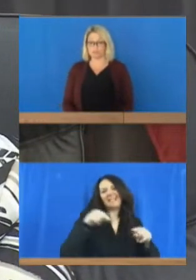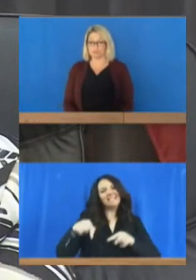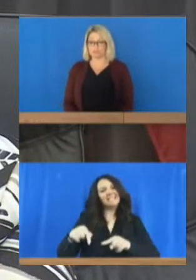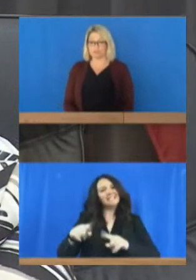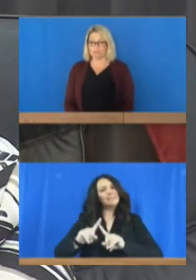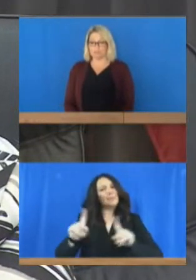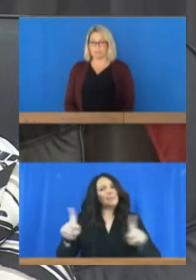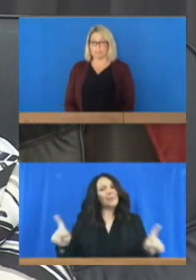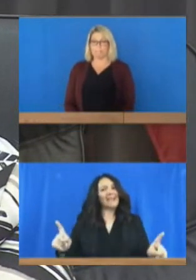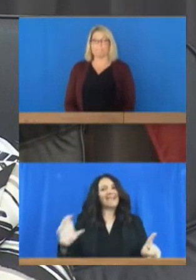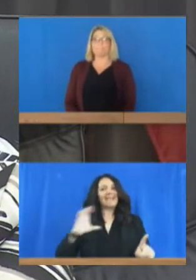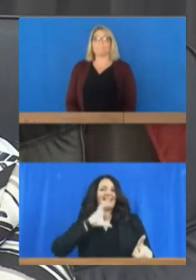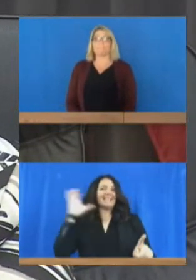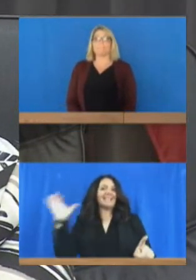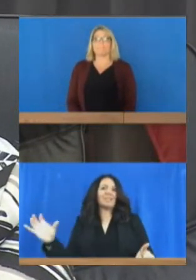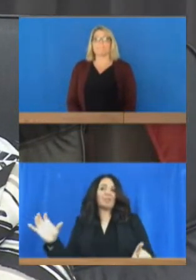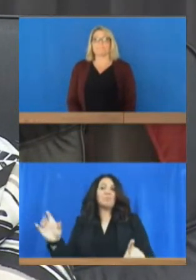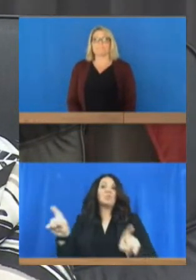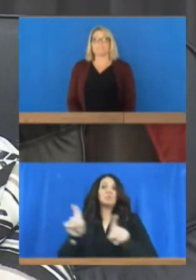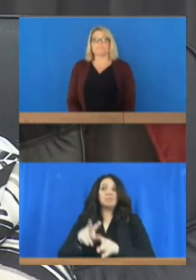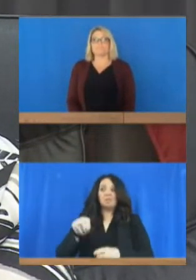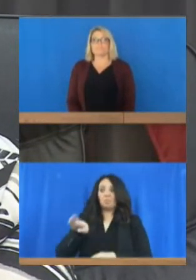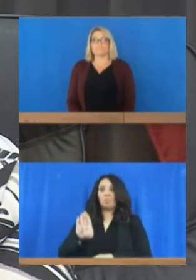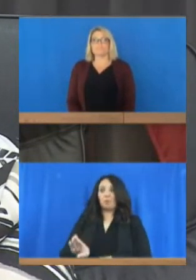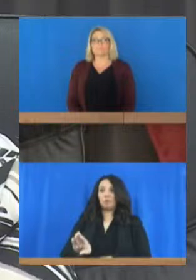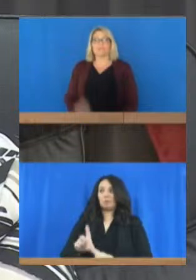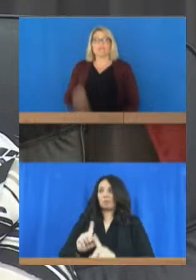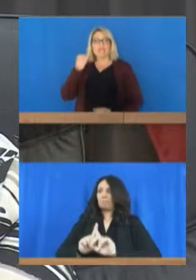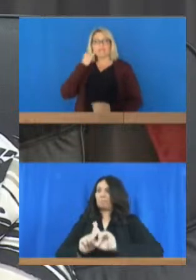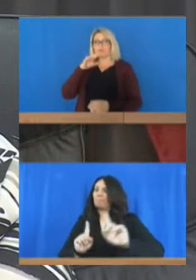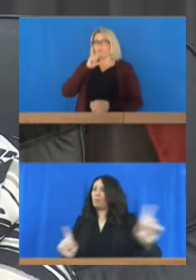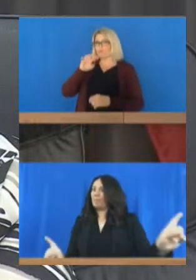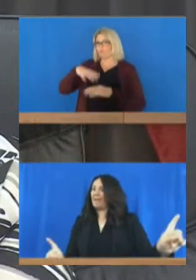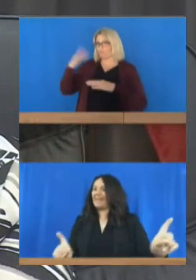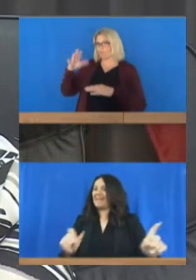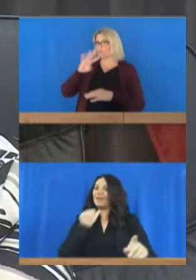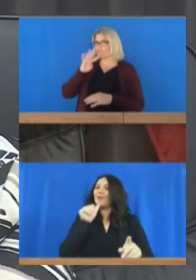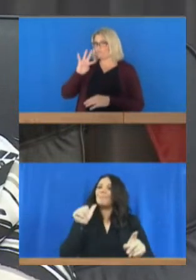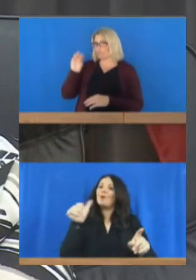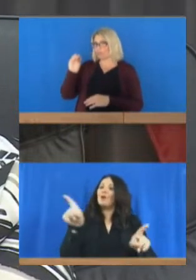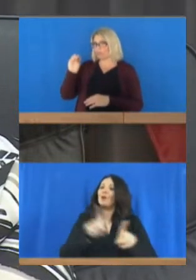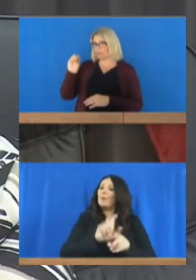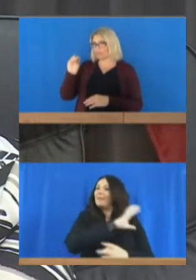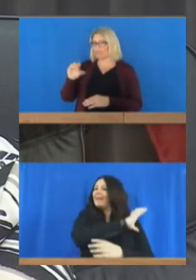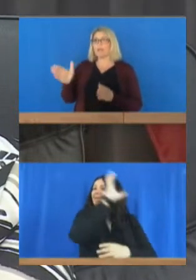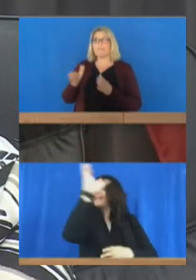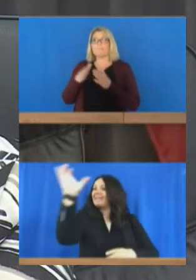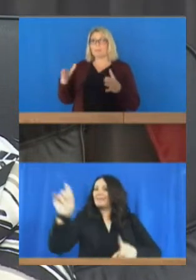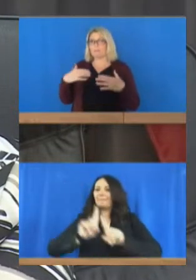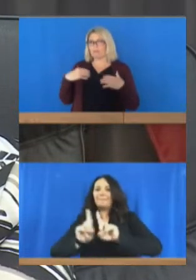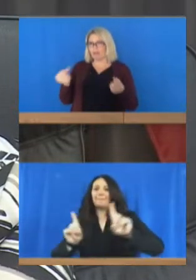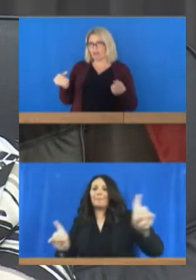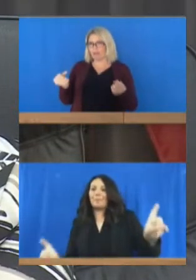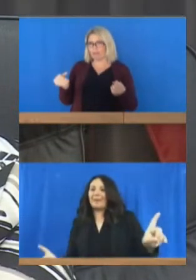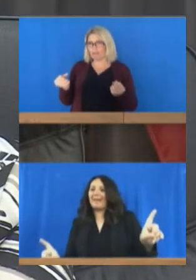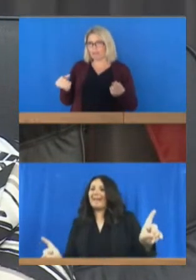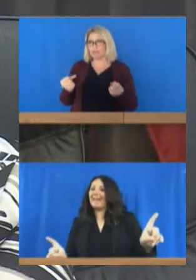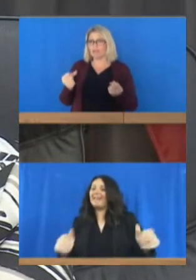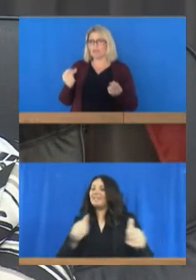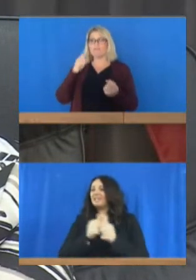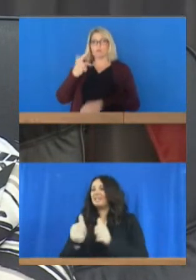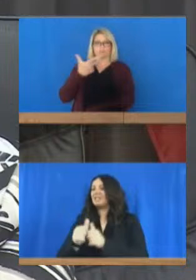anything to do with take-up as well in terms of those age groups? My understanding is the uptake is great, and as soon as we